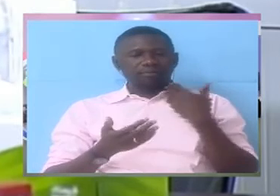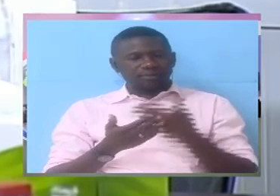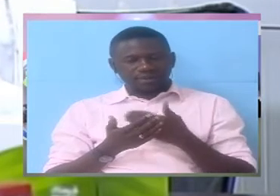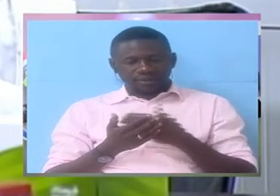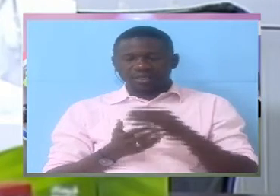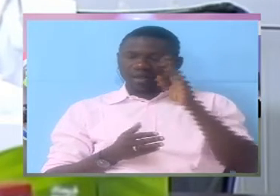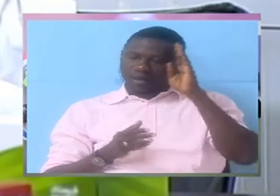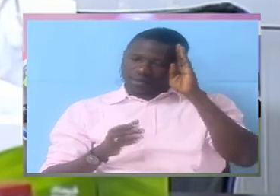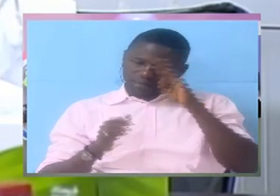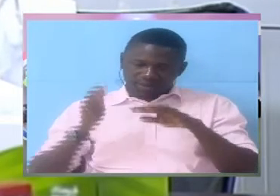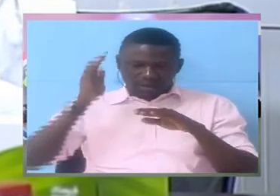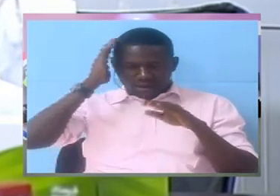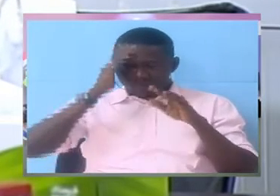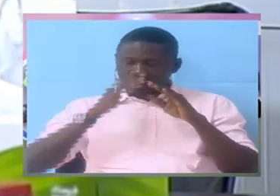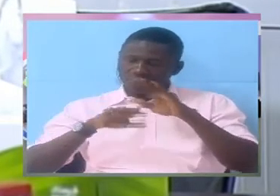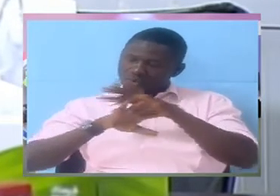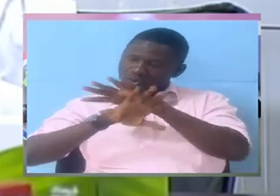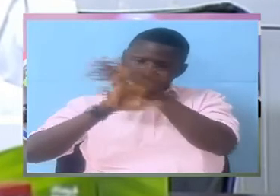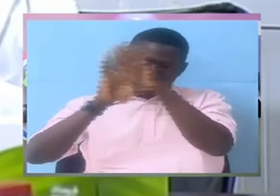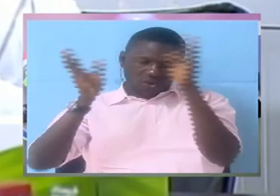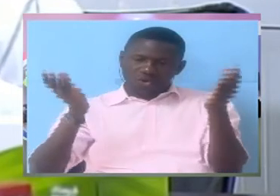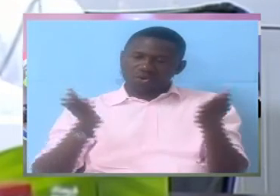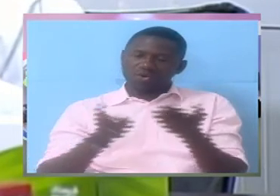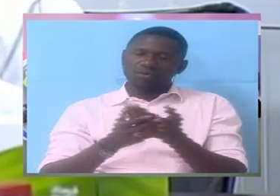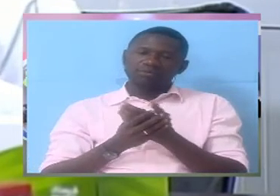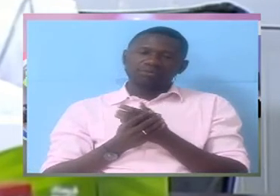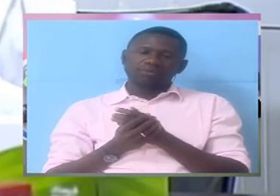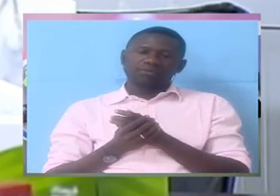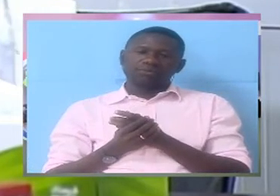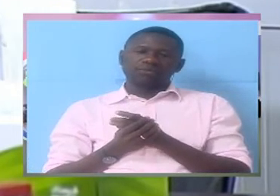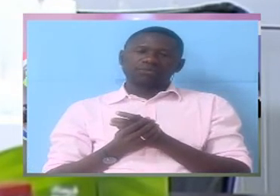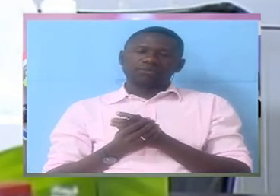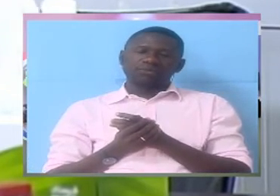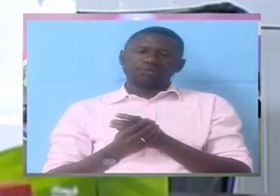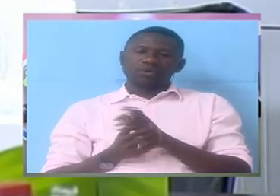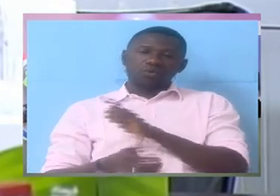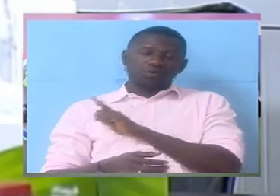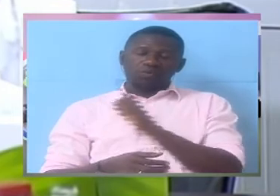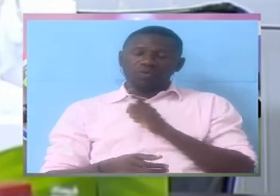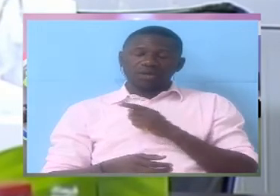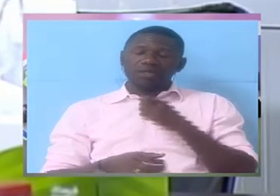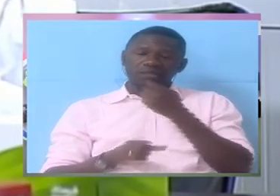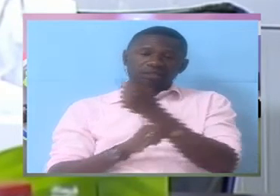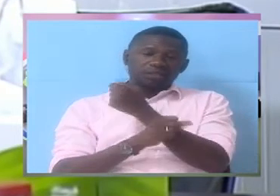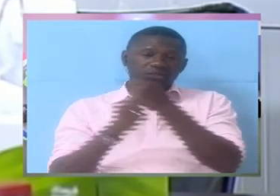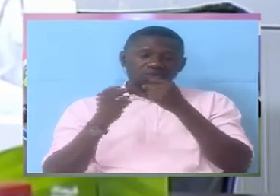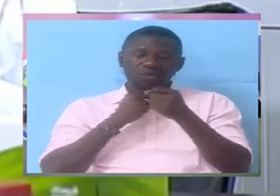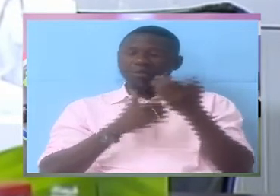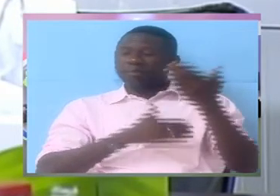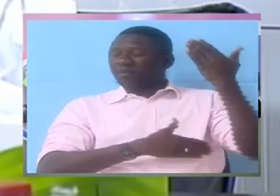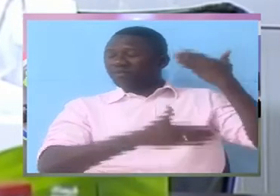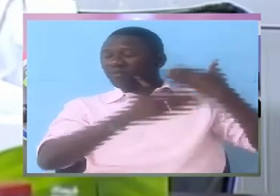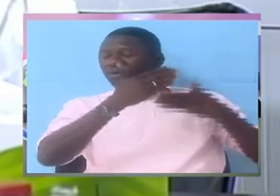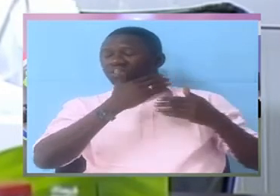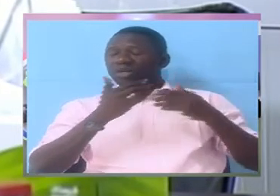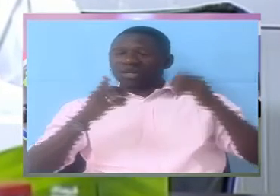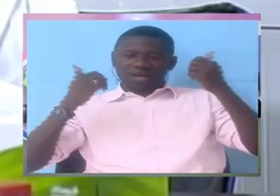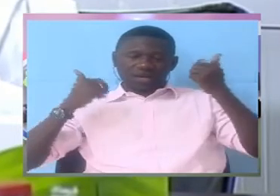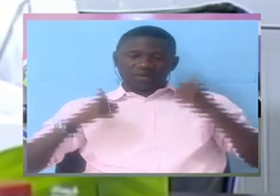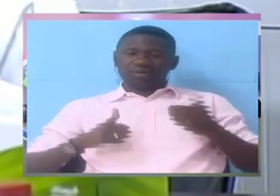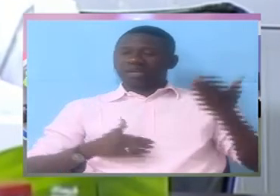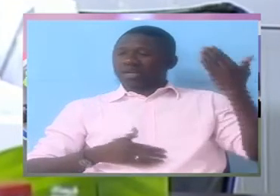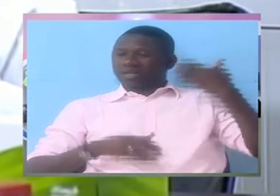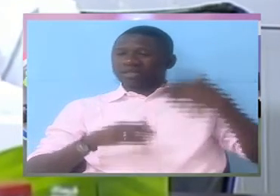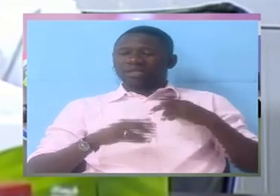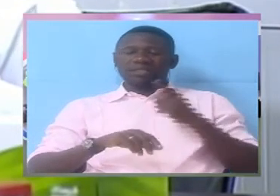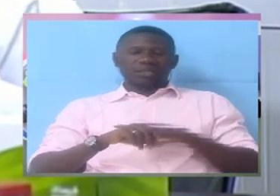I'm appealing to all of you to forgive. Ntolube sutie son tonu. The situation that we were in before in those